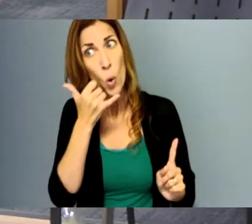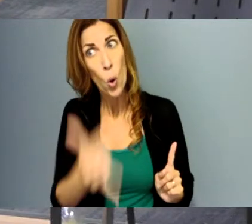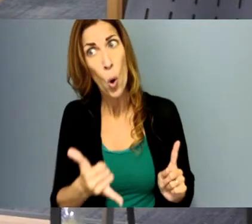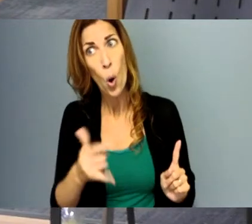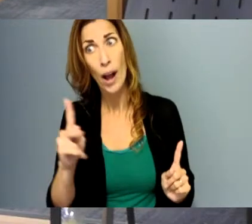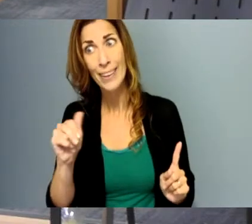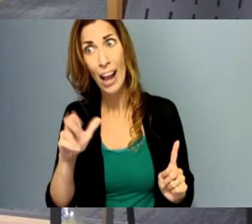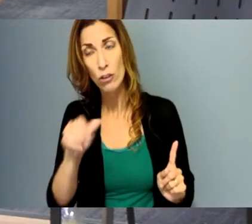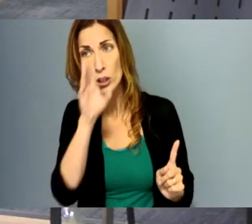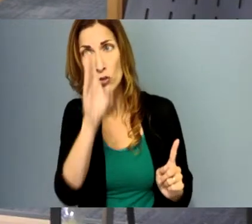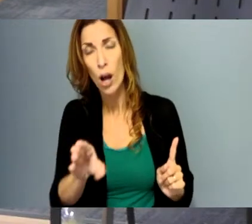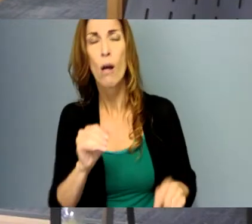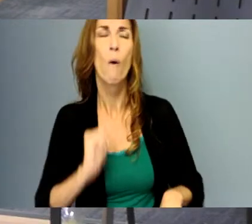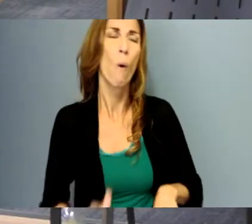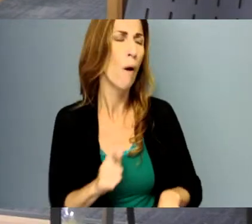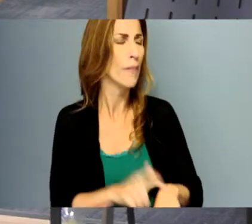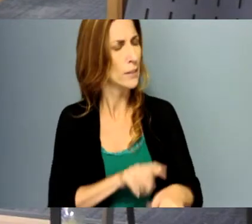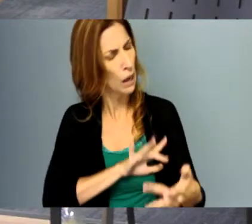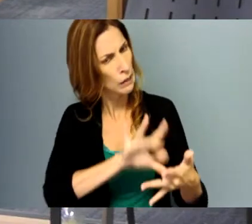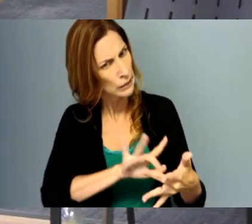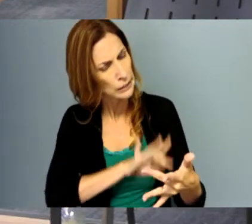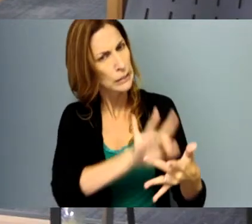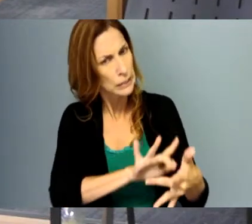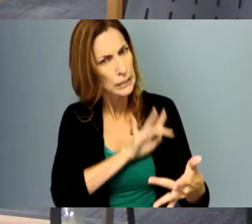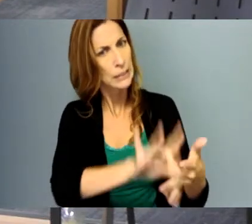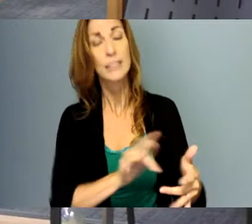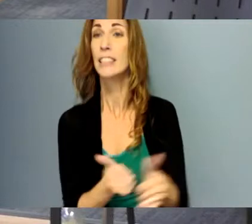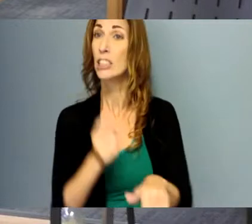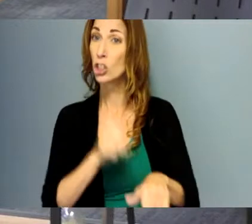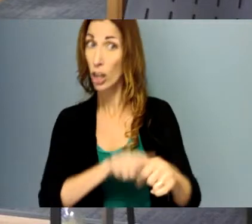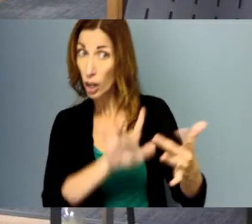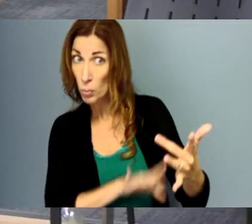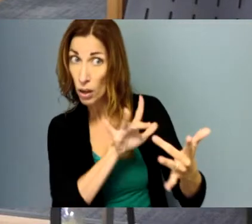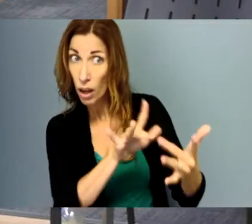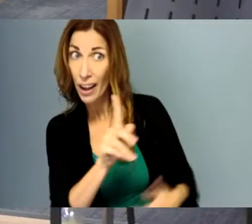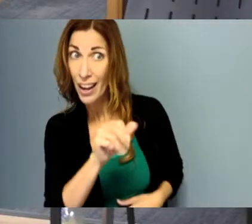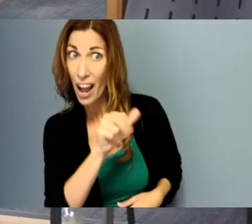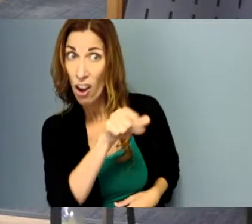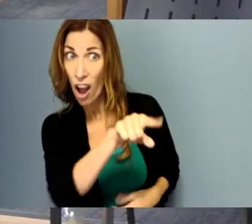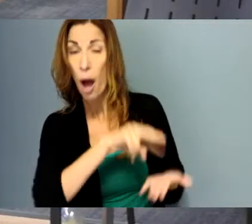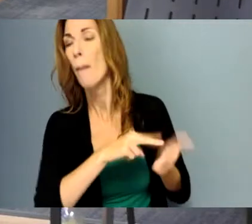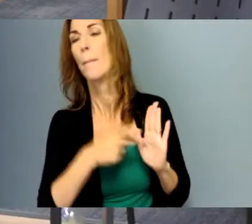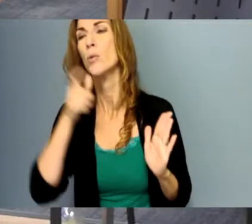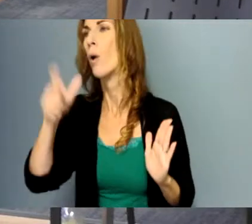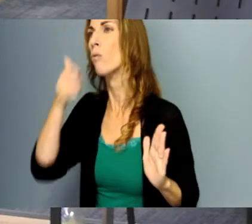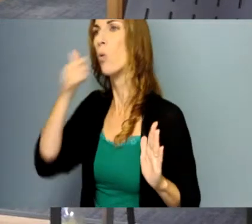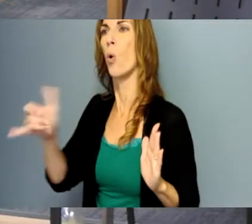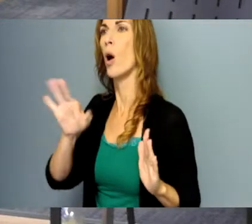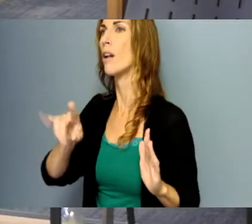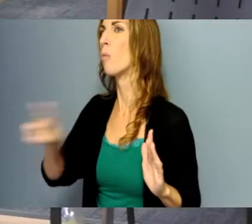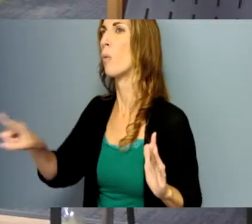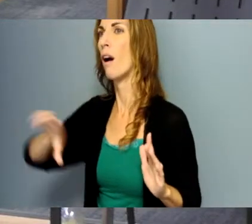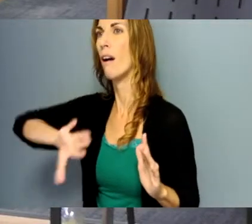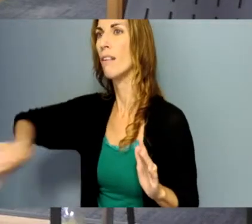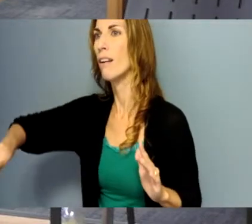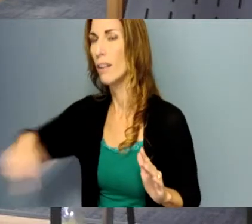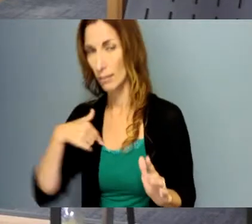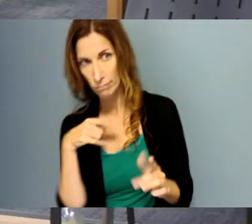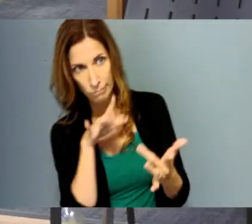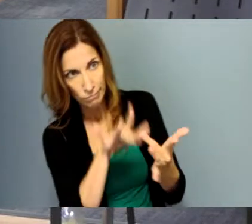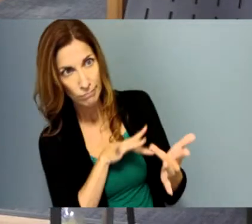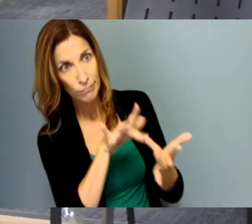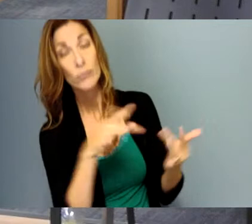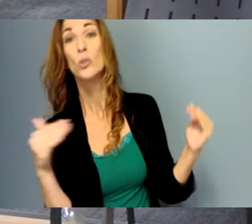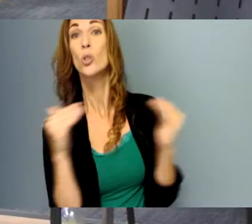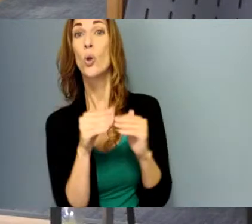time. Each time one of these direct contacts with Kara is one less 911 call. Having a co-responder also decreases